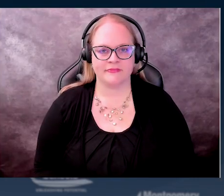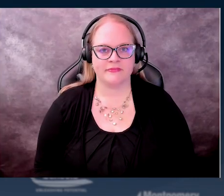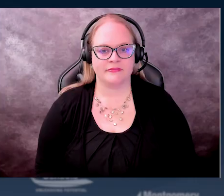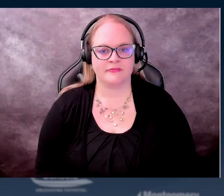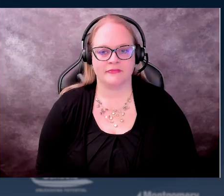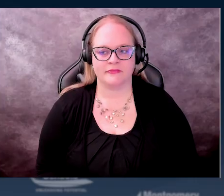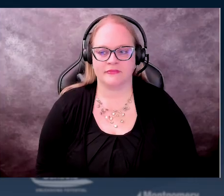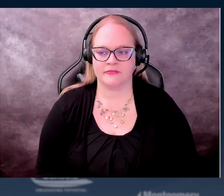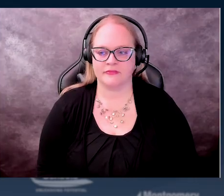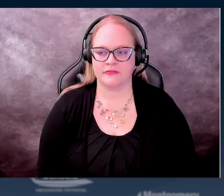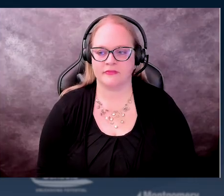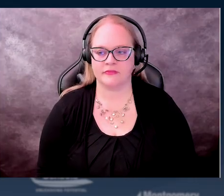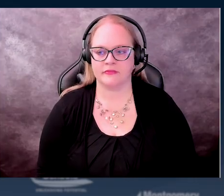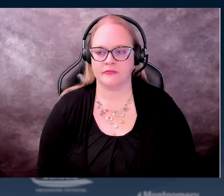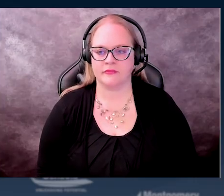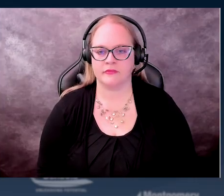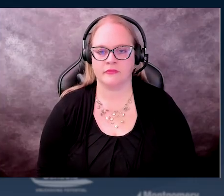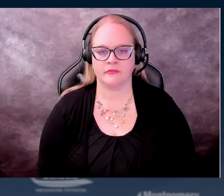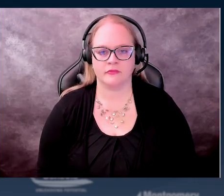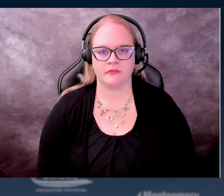I'll hand over to Irene.